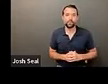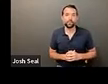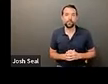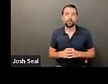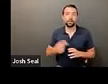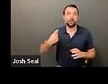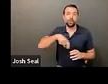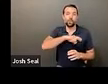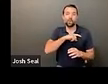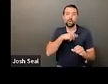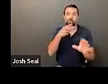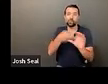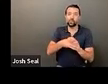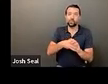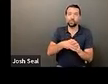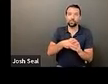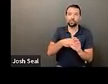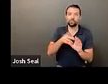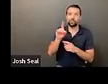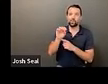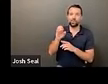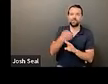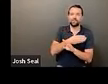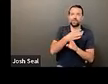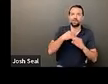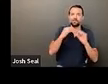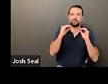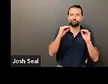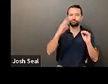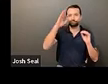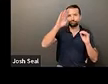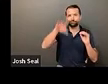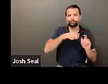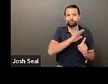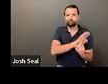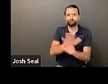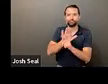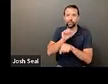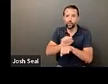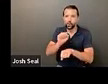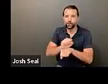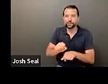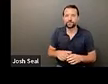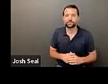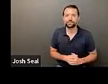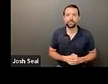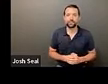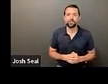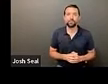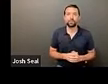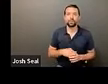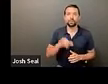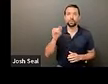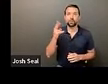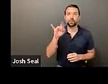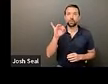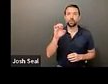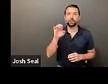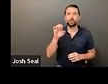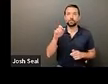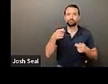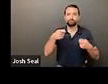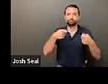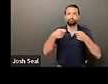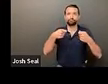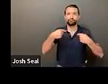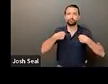department. We know what you're doing. Thank you. And Julie, who we call our wrangler. Hi, I'm Julie